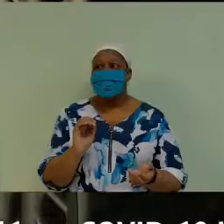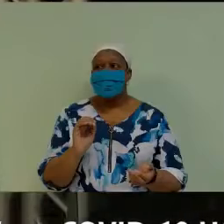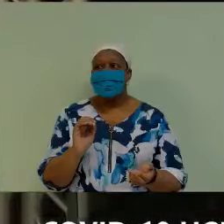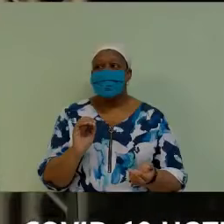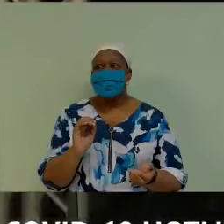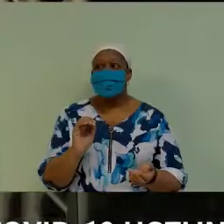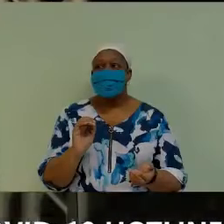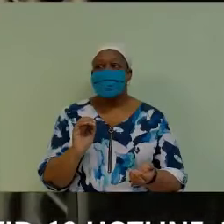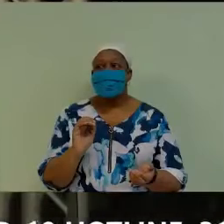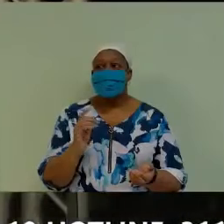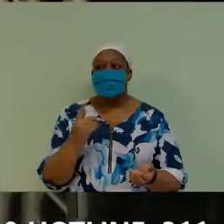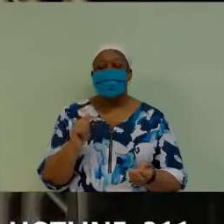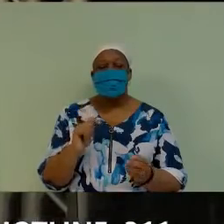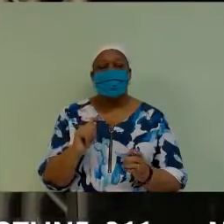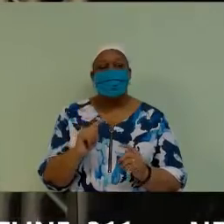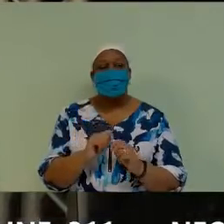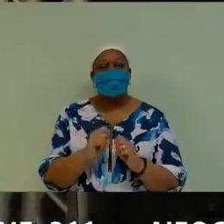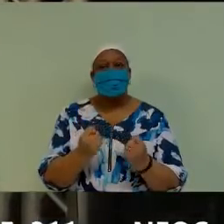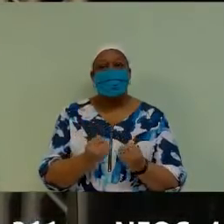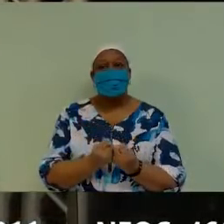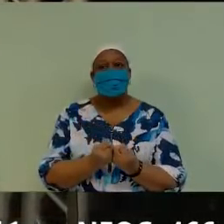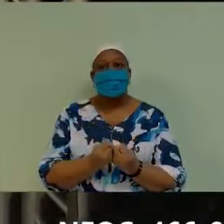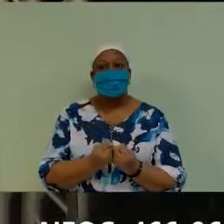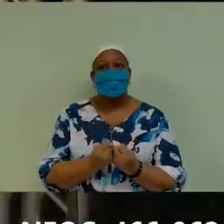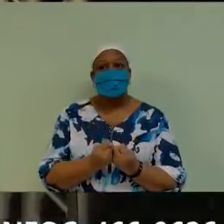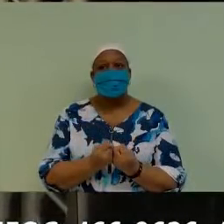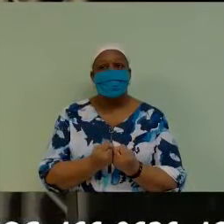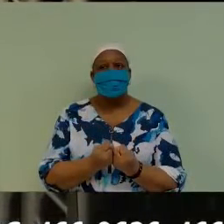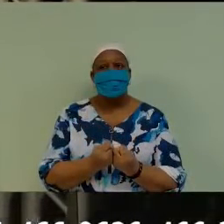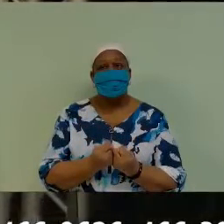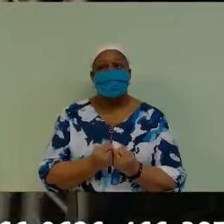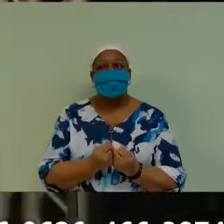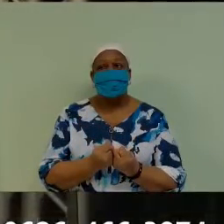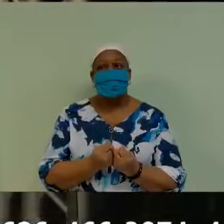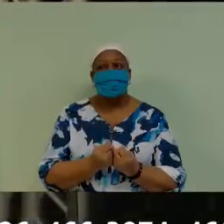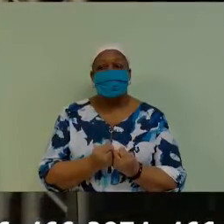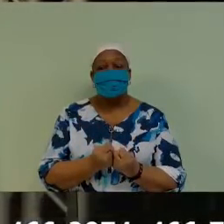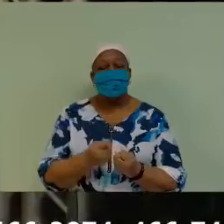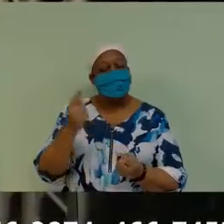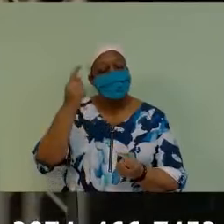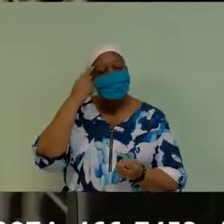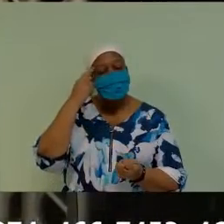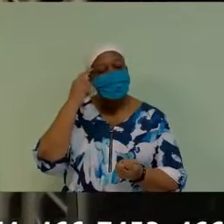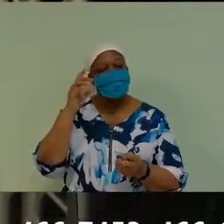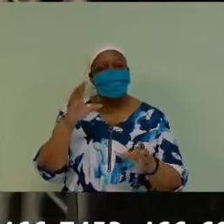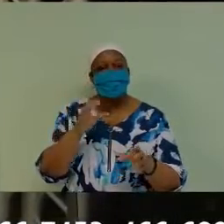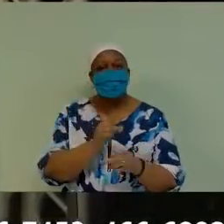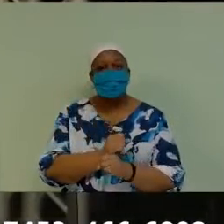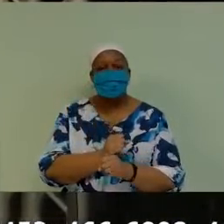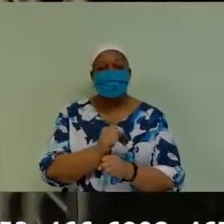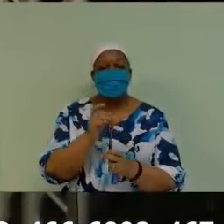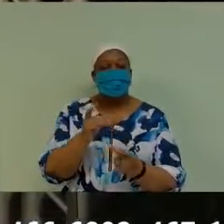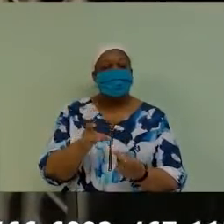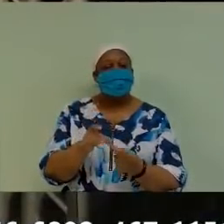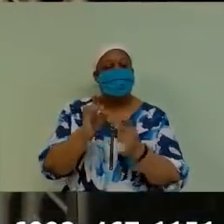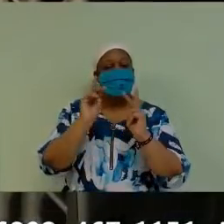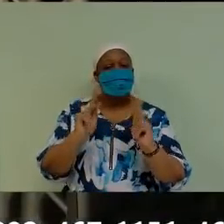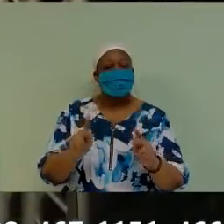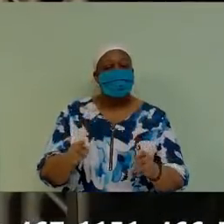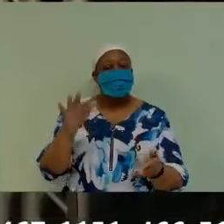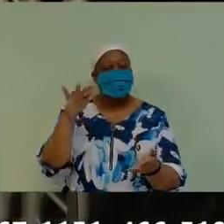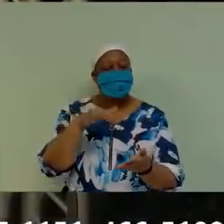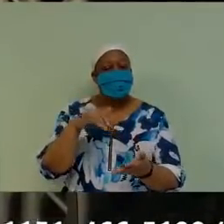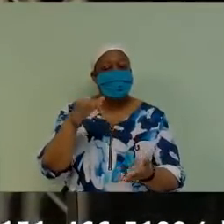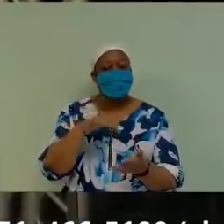this. Do you think it's time we had an infectious disease specialist and a virologist on the